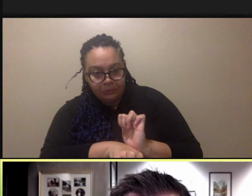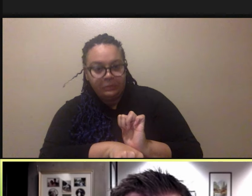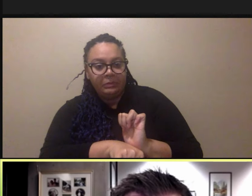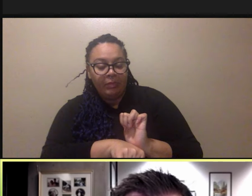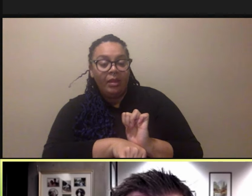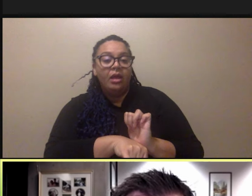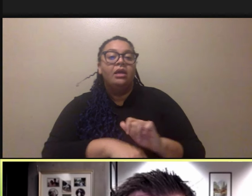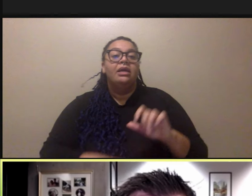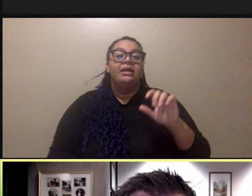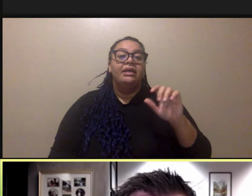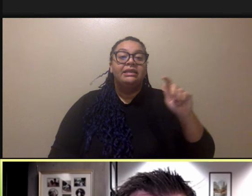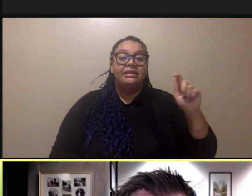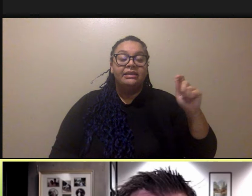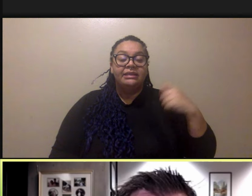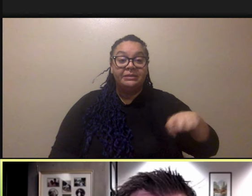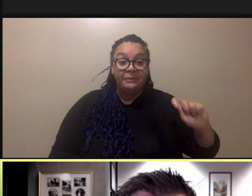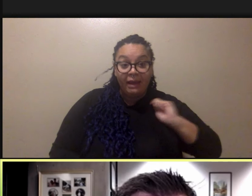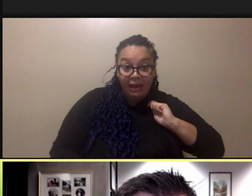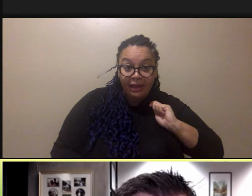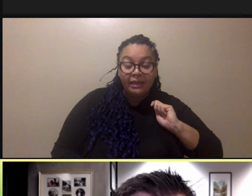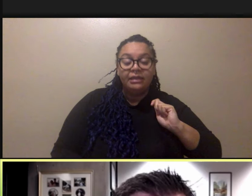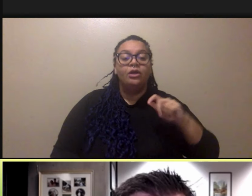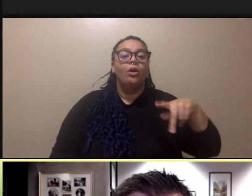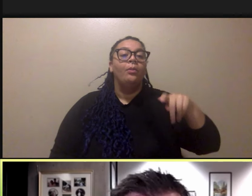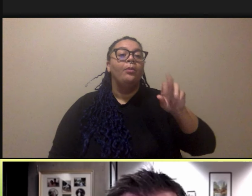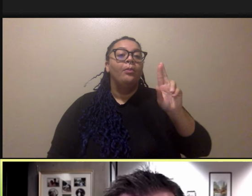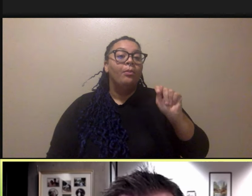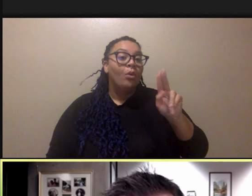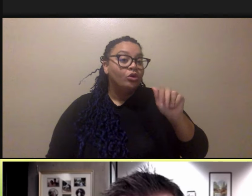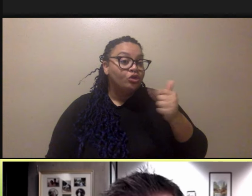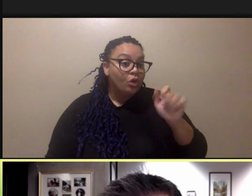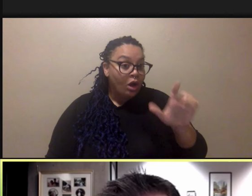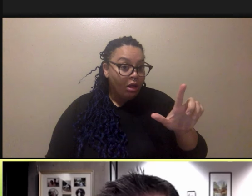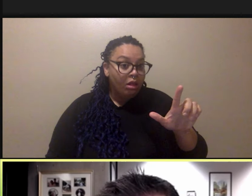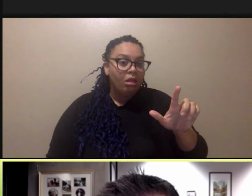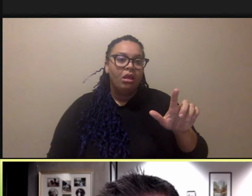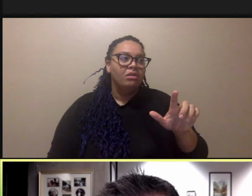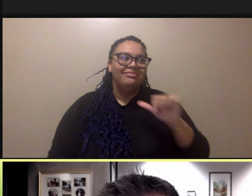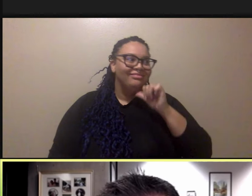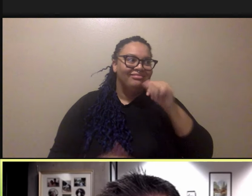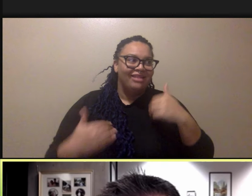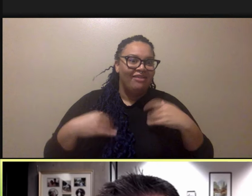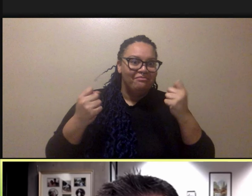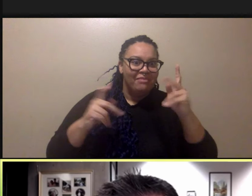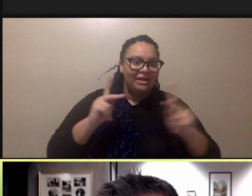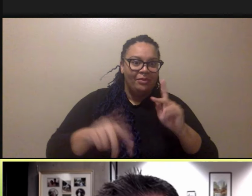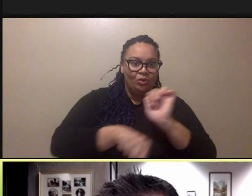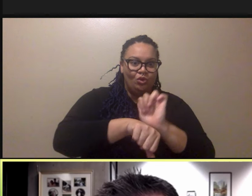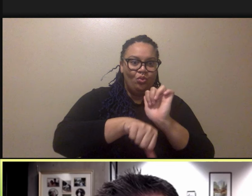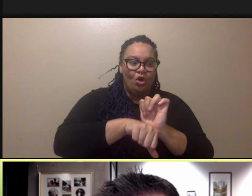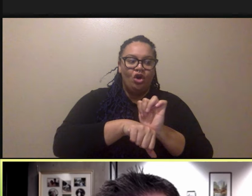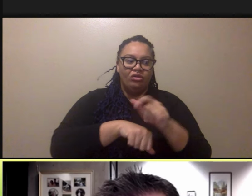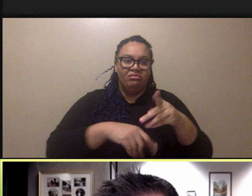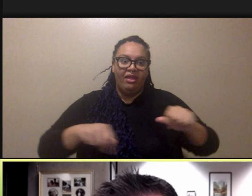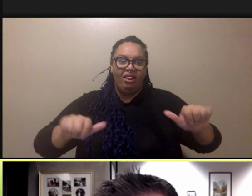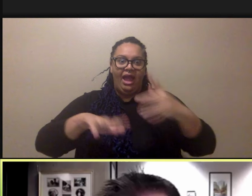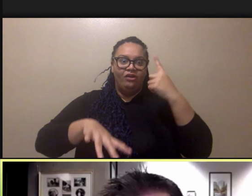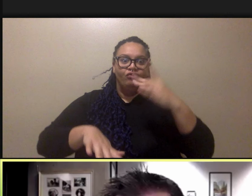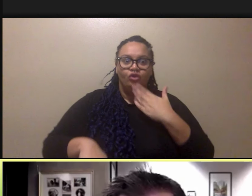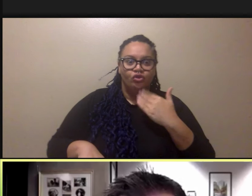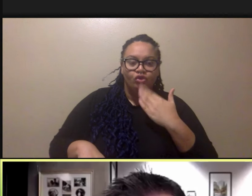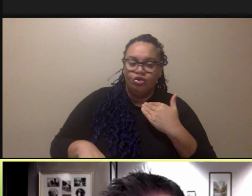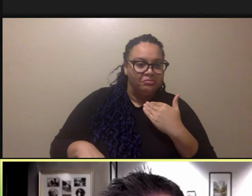Spain and Portugal did not have the population to man these sugar plantations. They didn't even have the